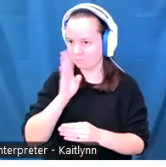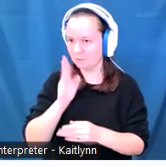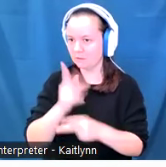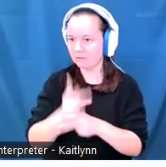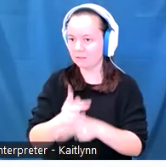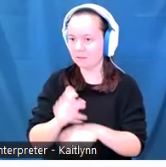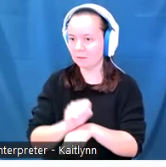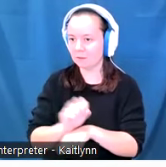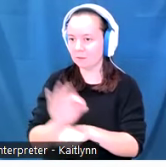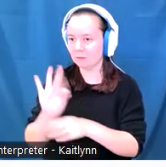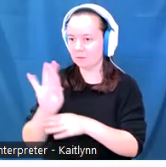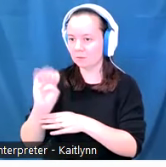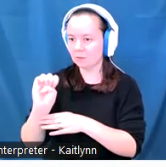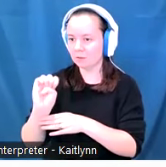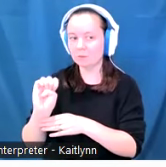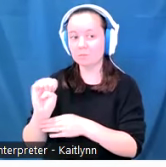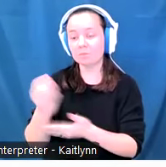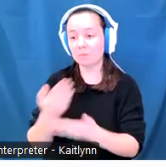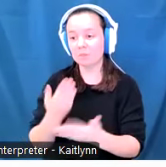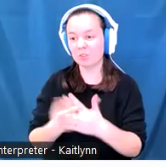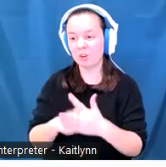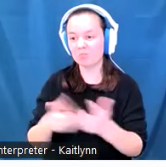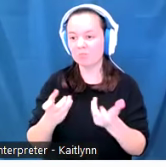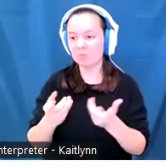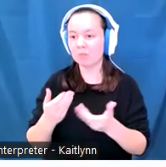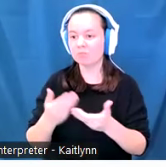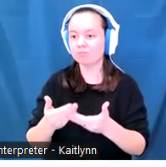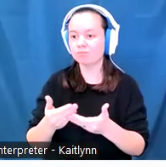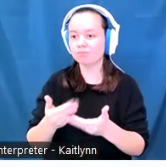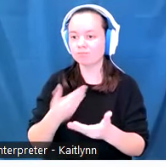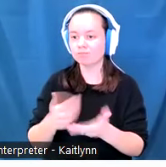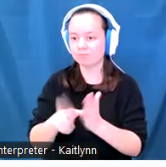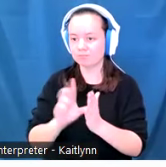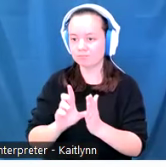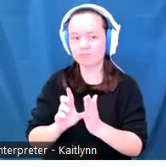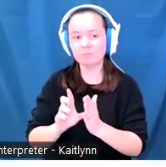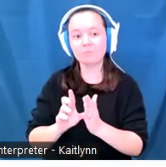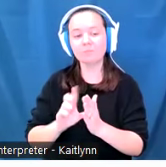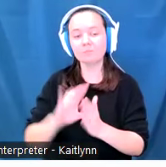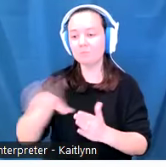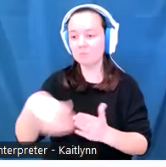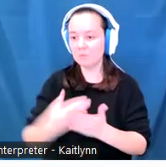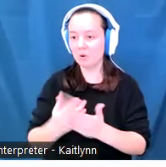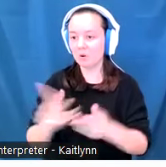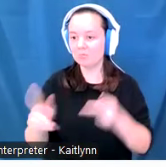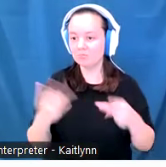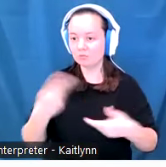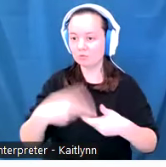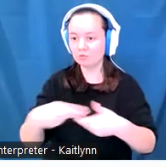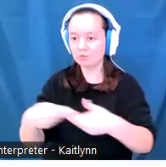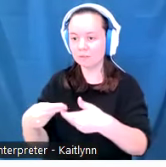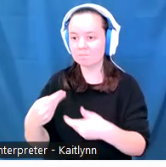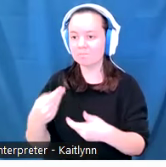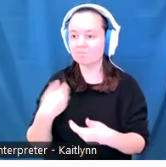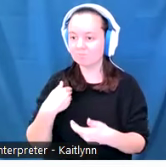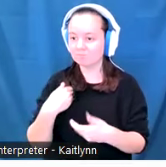Before we begin, we'd like to review some important housekeeping items. All participants have cameras turned off and are muted. Participants